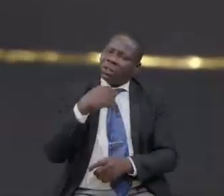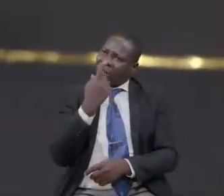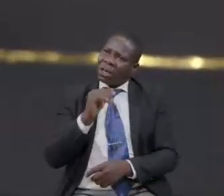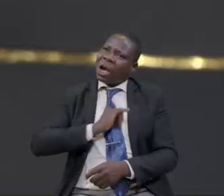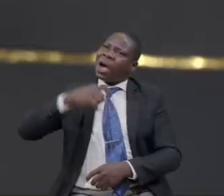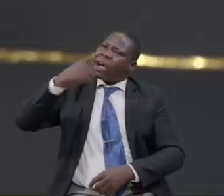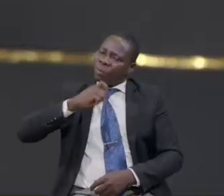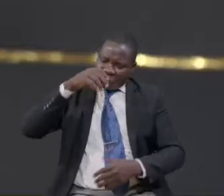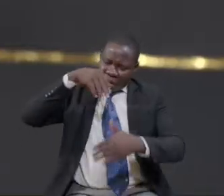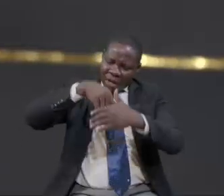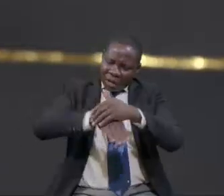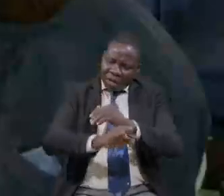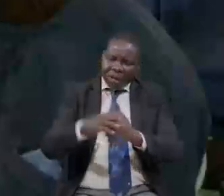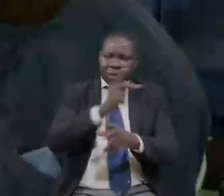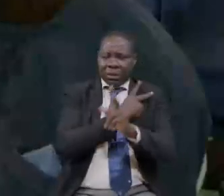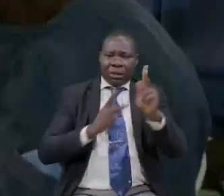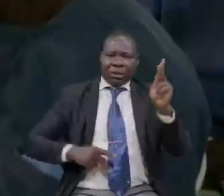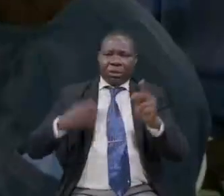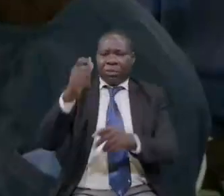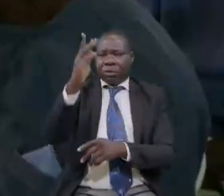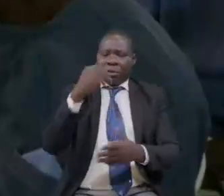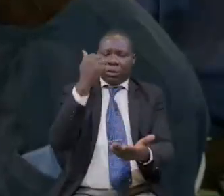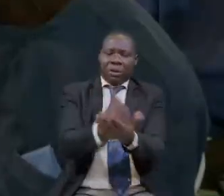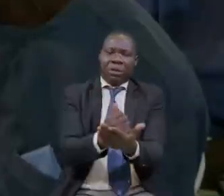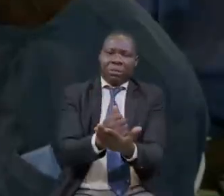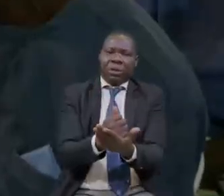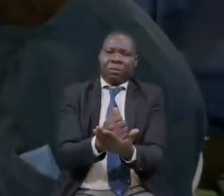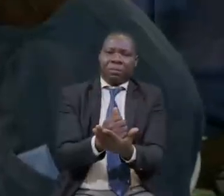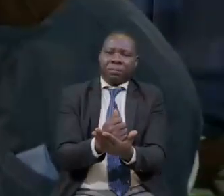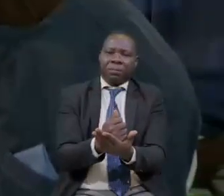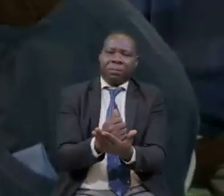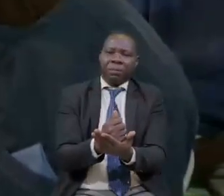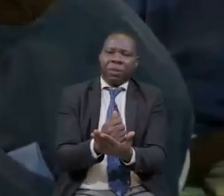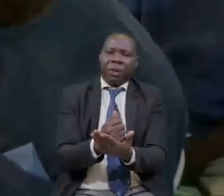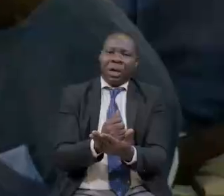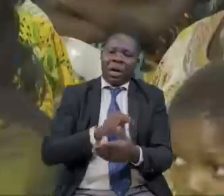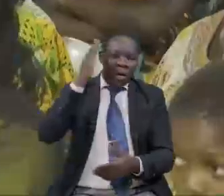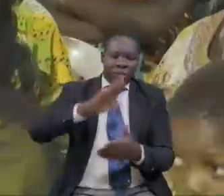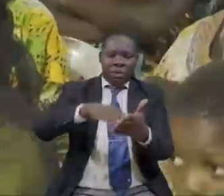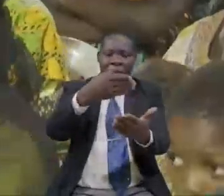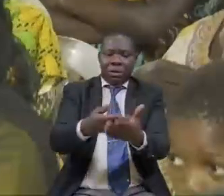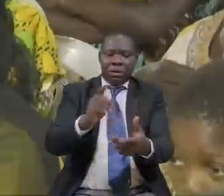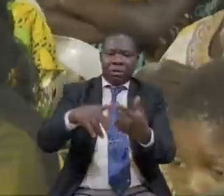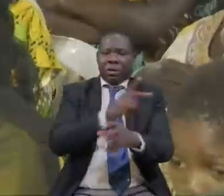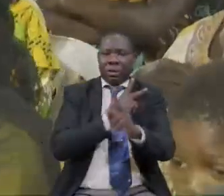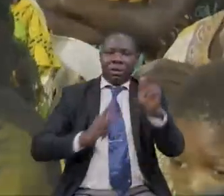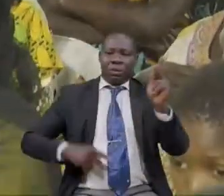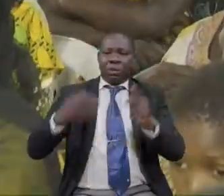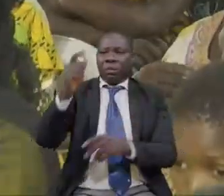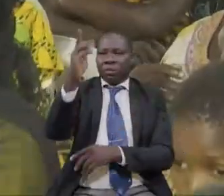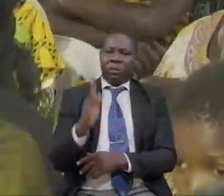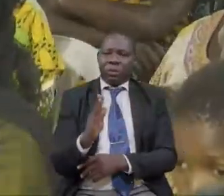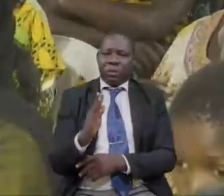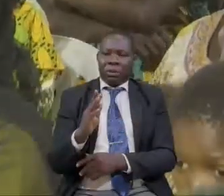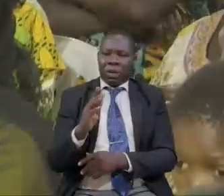kingdom of God. Amen? Yeah. I will get to the kingdom of God. How do I get there? I need